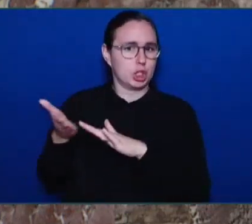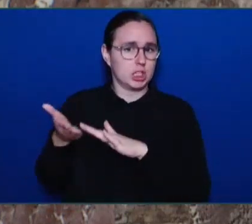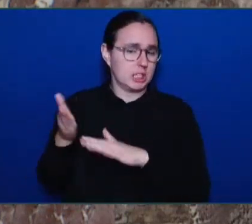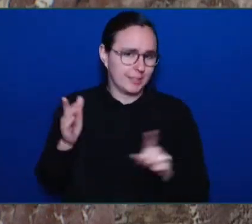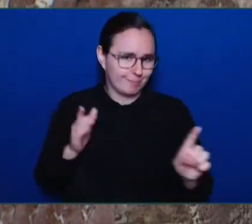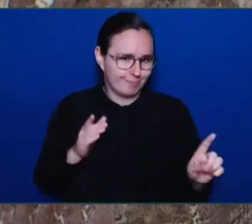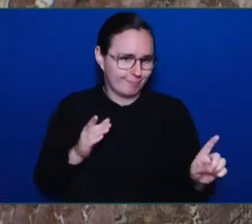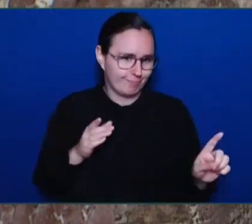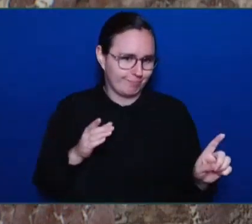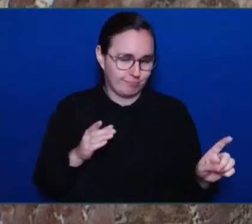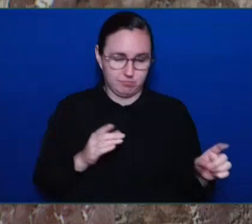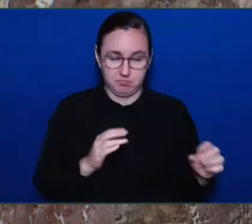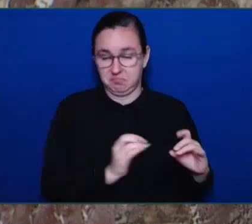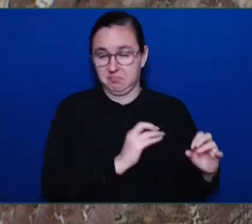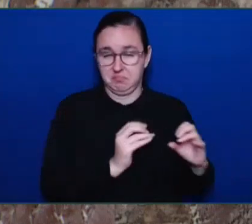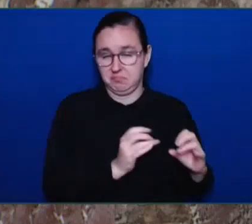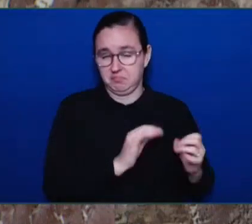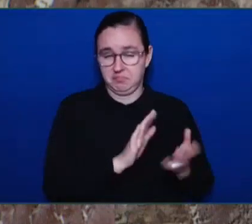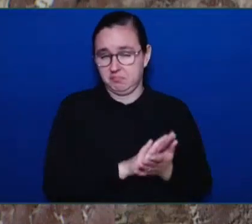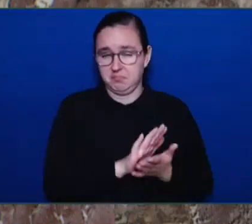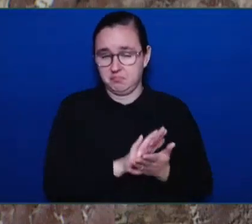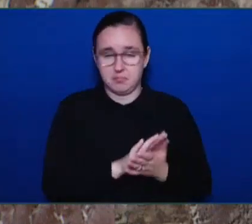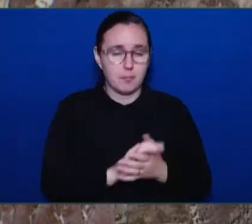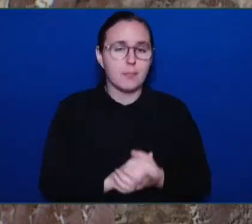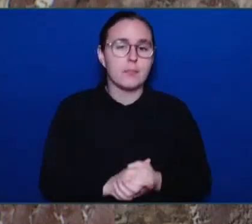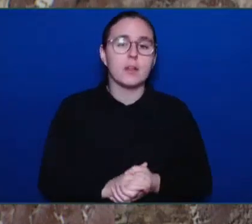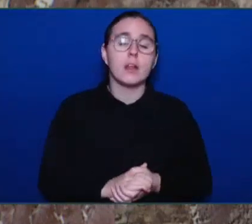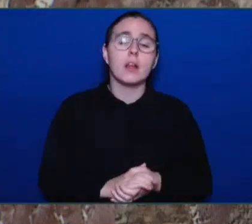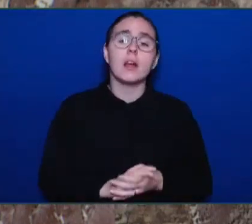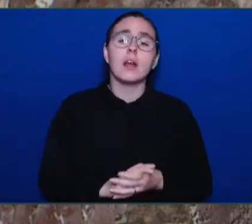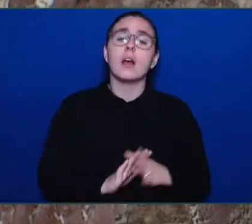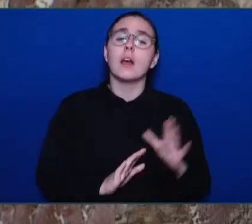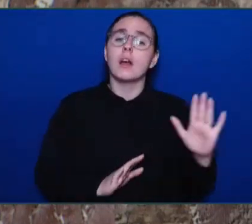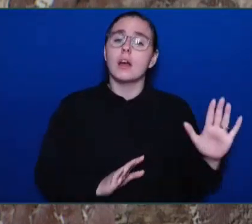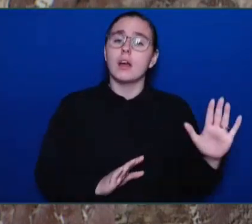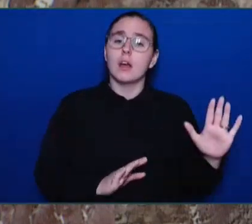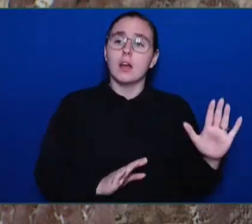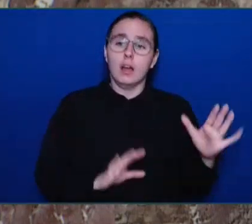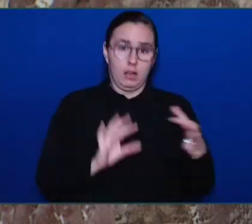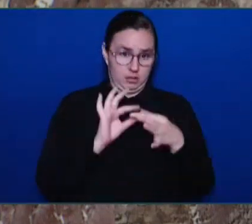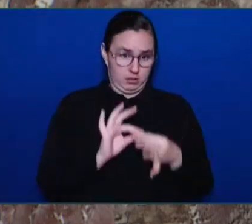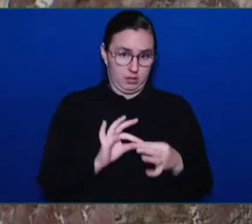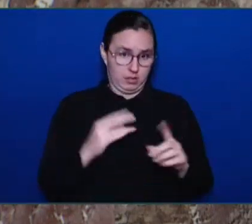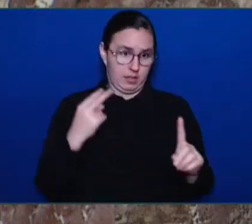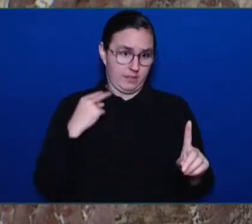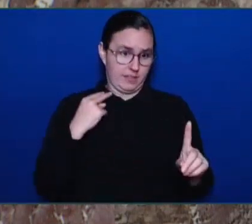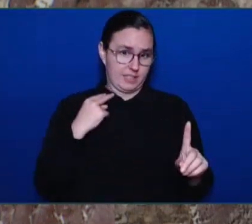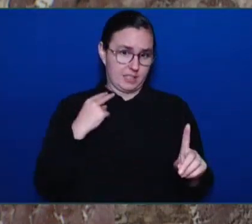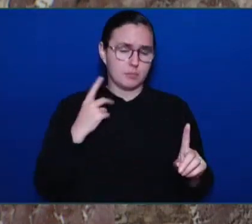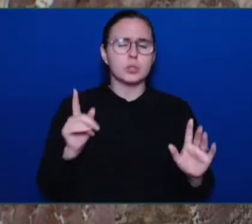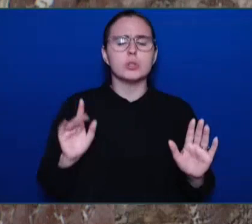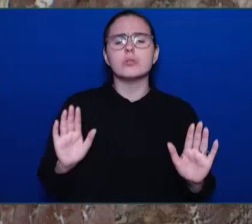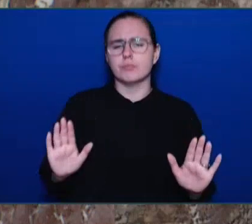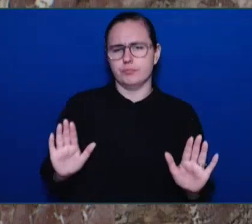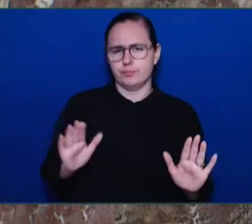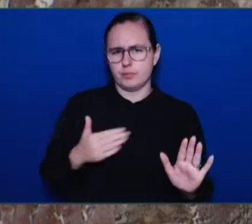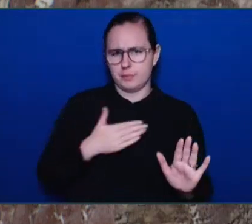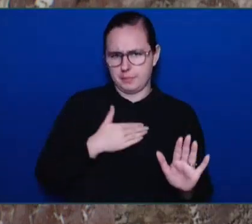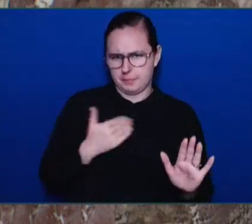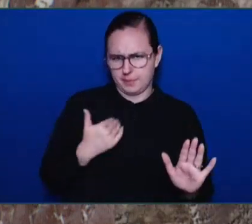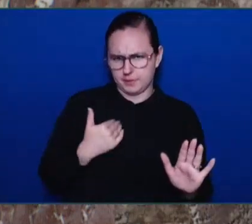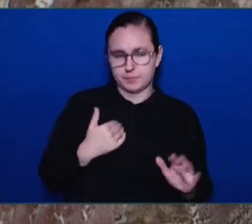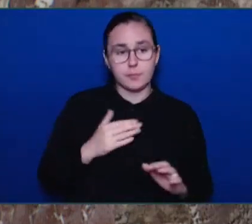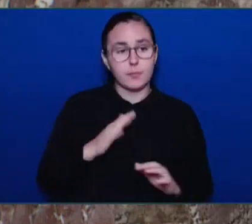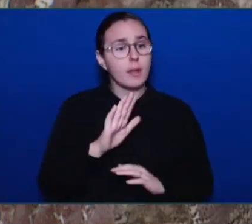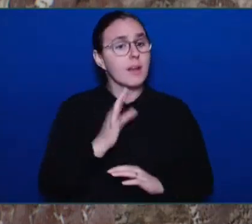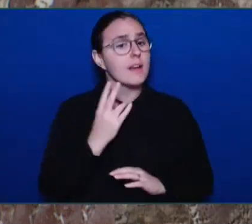Speaker. And Honourable Speaker, when it comes to victims, Members. and victims of crime and support for victims of crime, Honourable